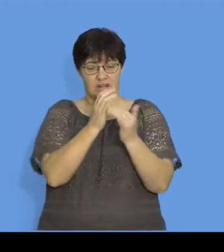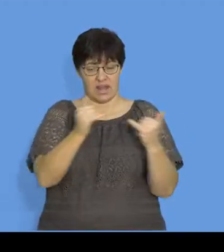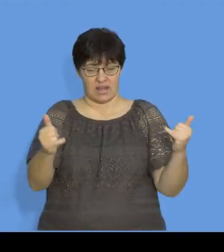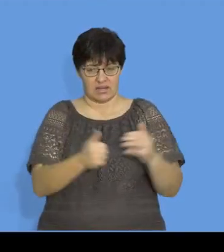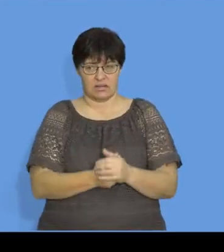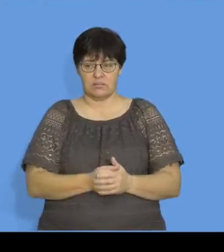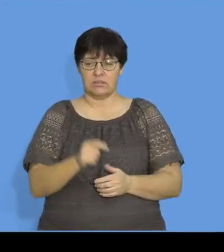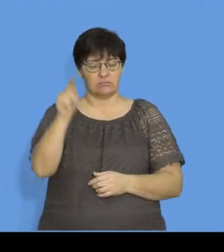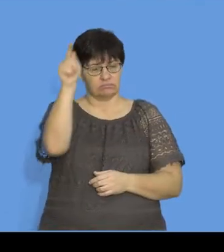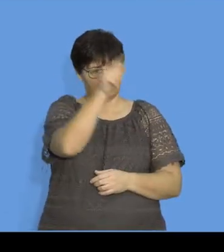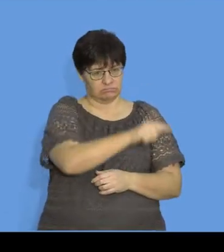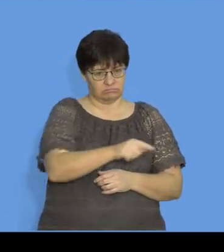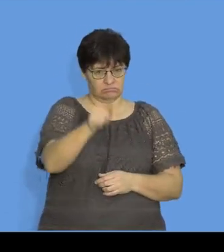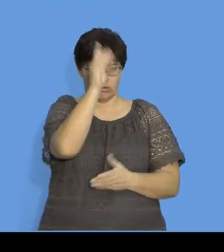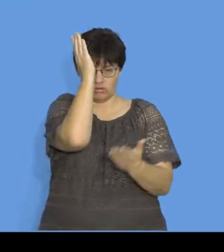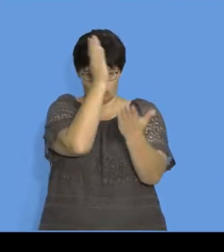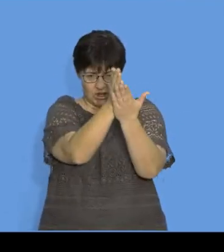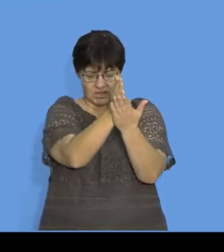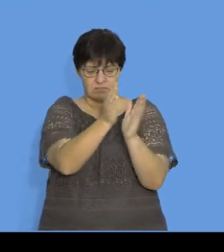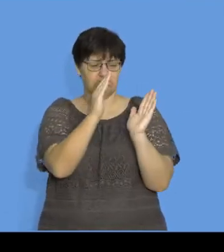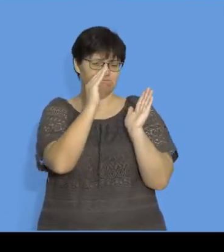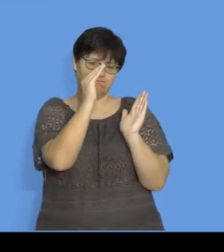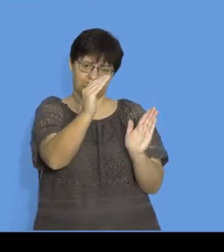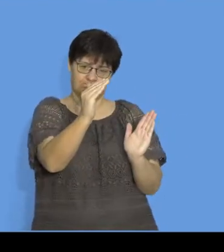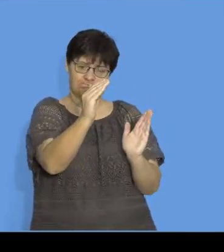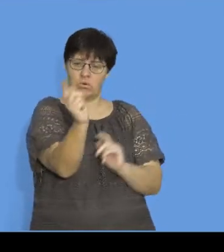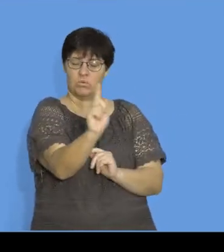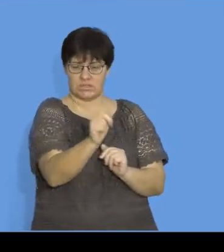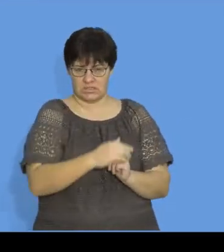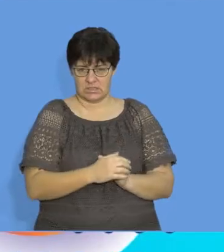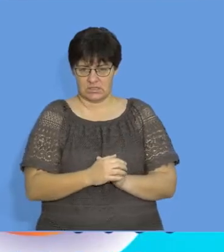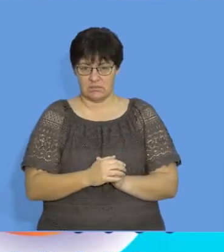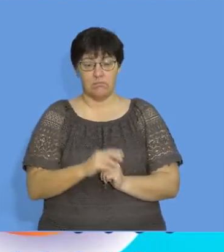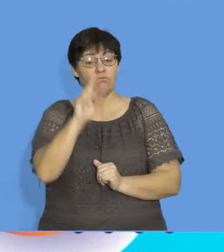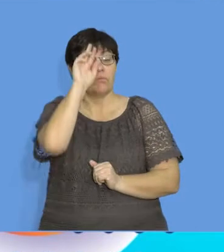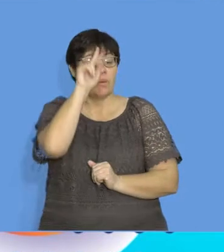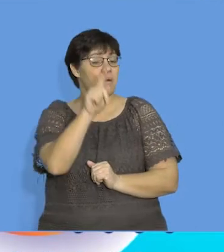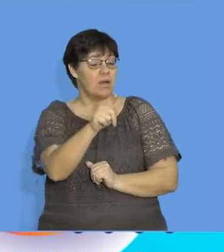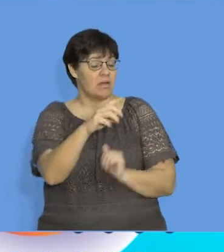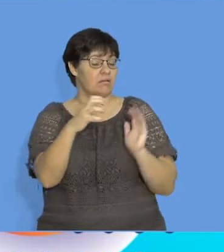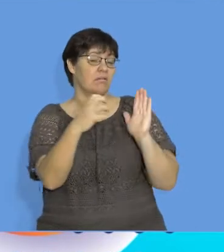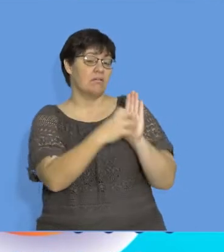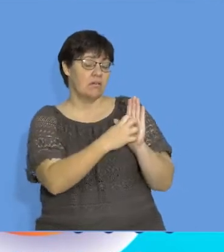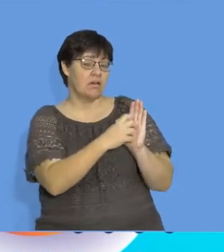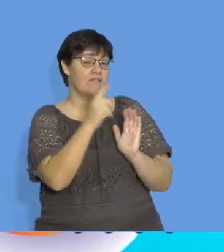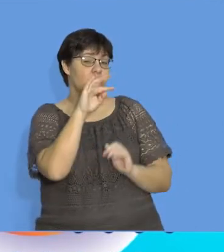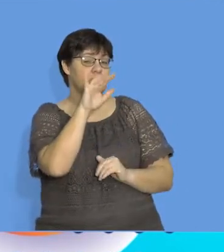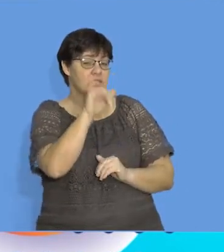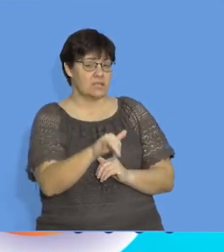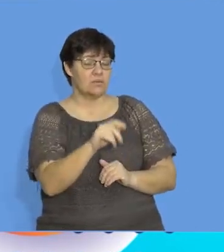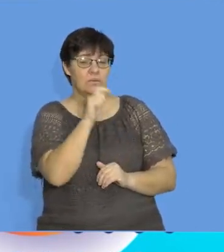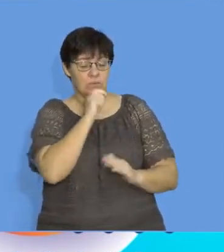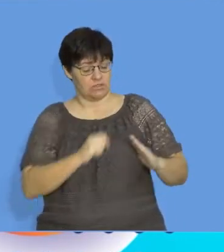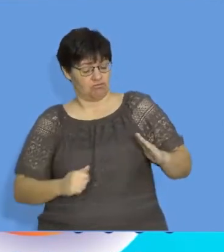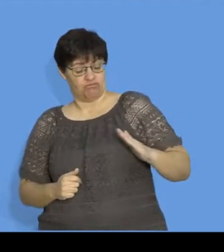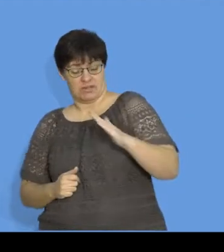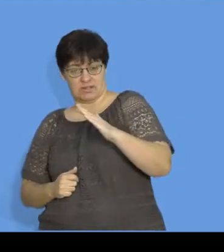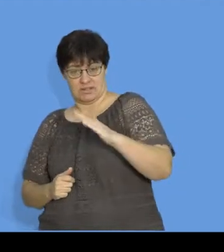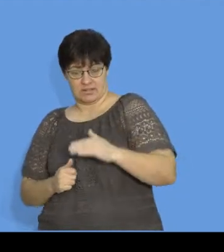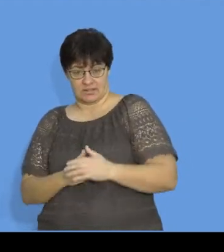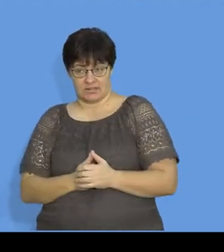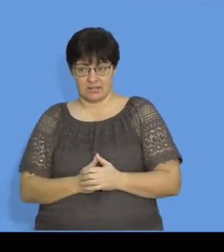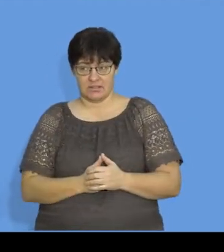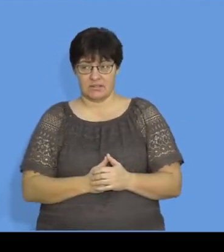velocity during that point? And we remember from graphs that to get velocity, we would use the gradient. So we